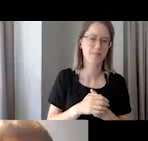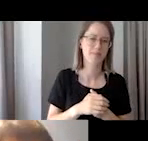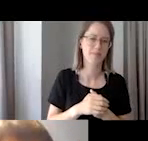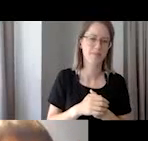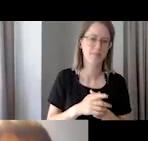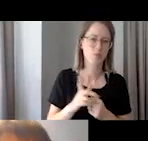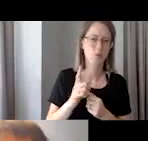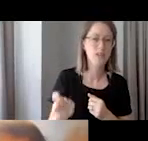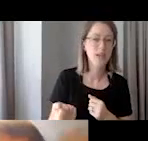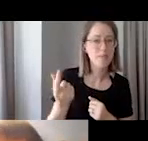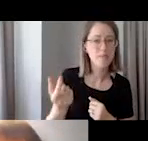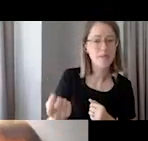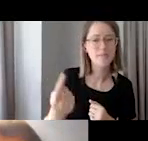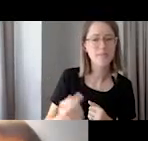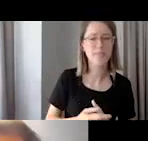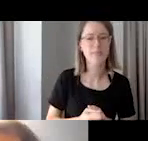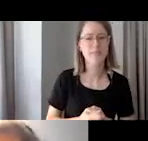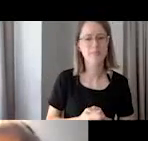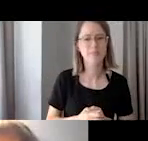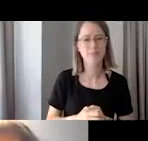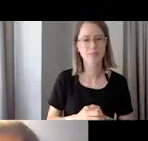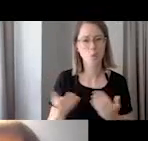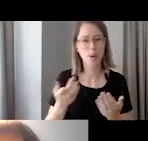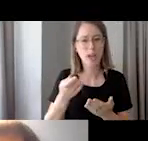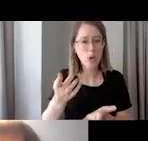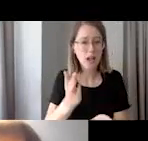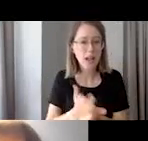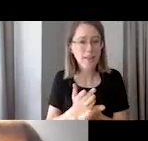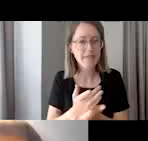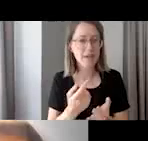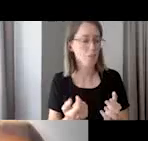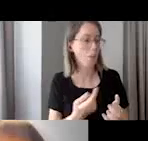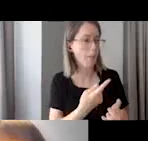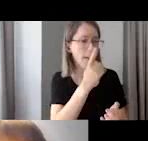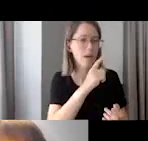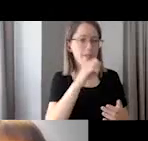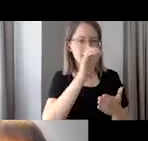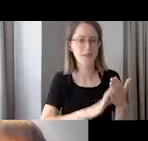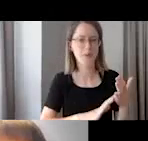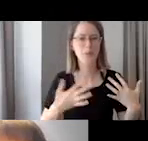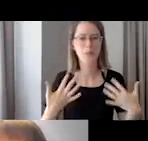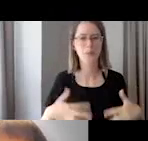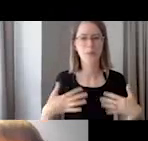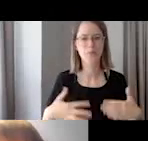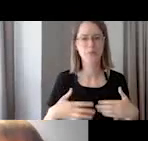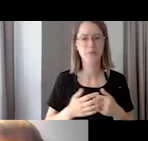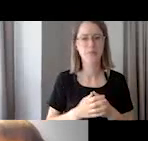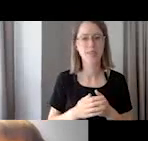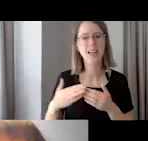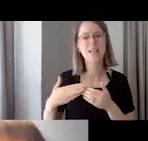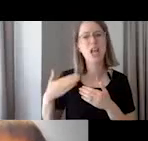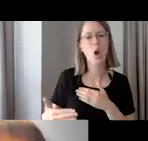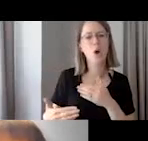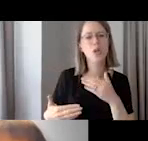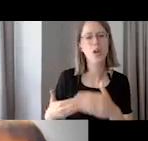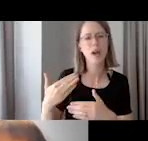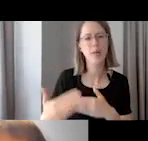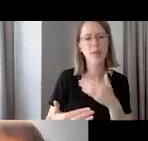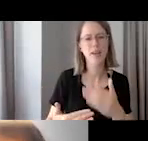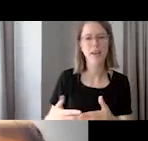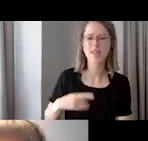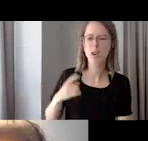what's going on there where you are, but also what other people have experienced. It's a really long haul. It seems like they're trying to go